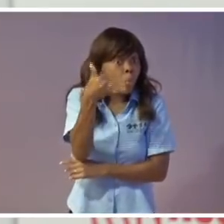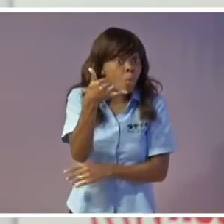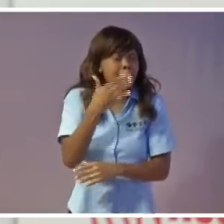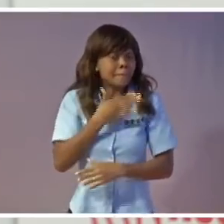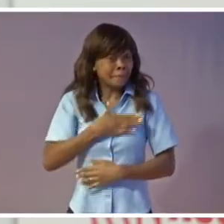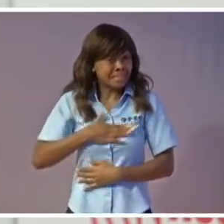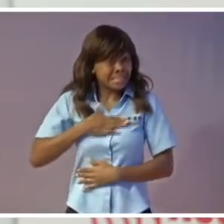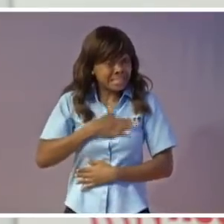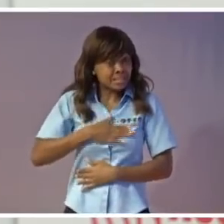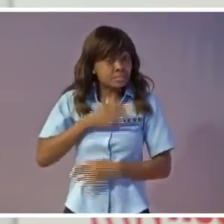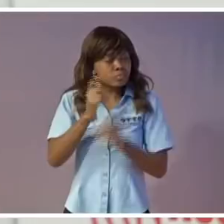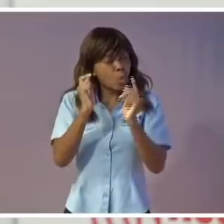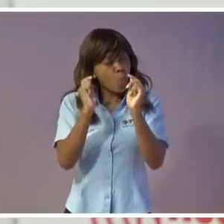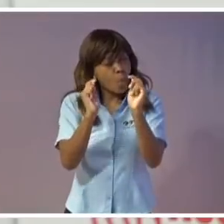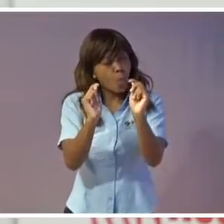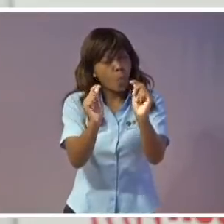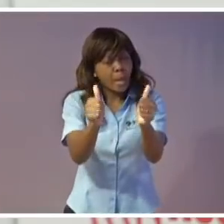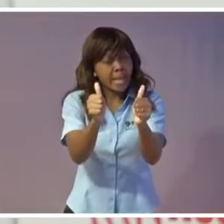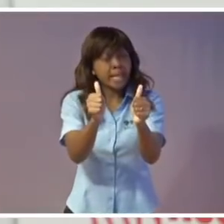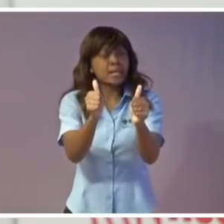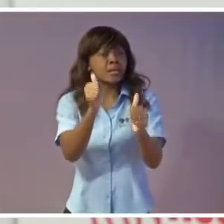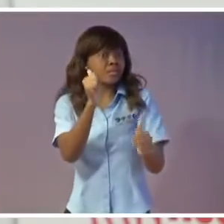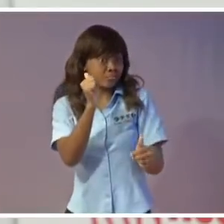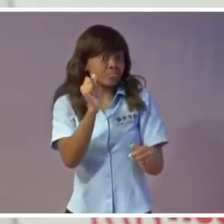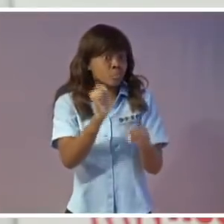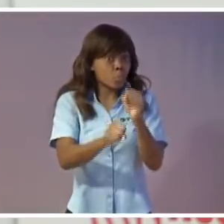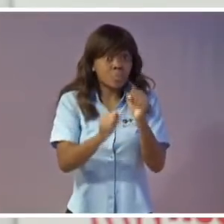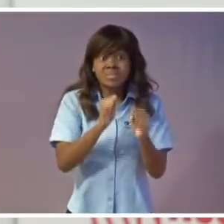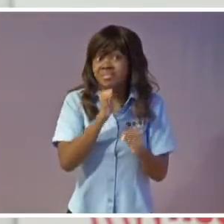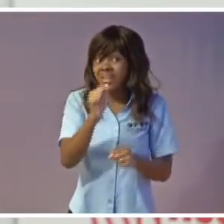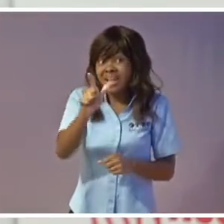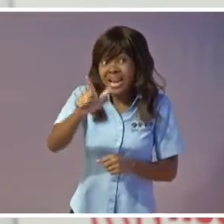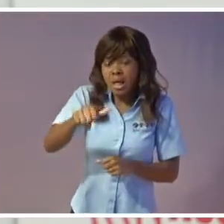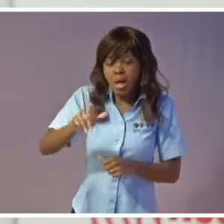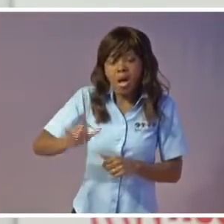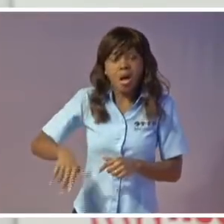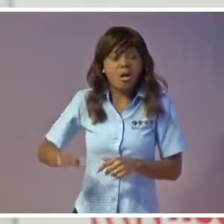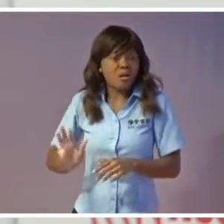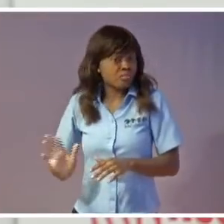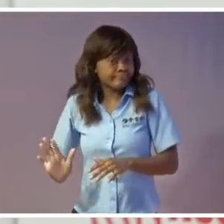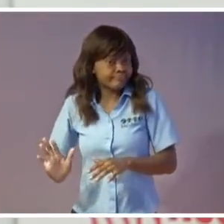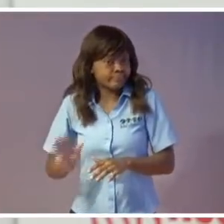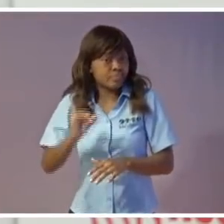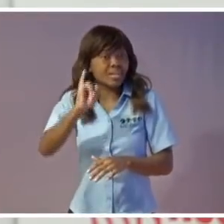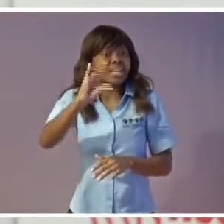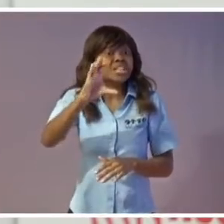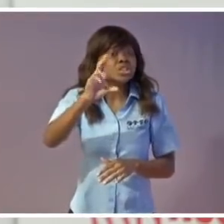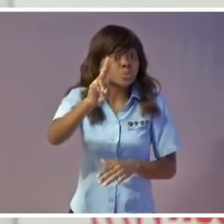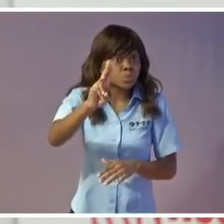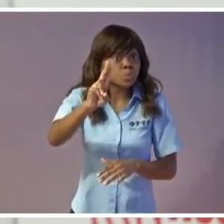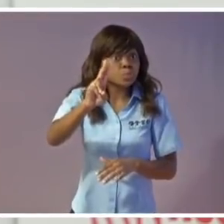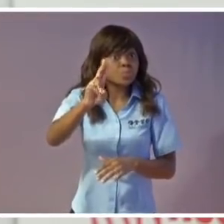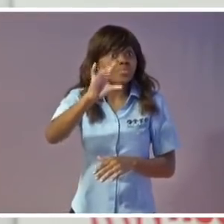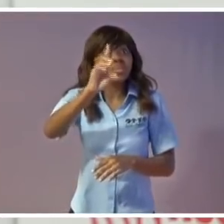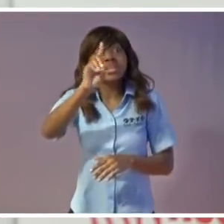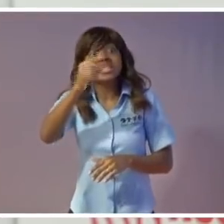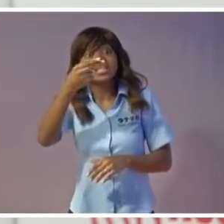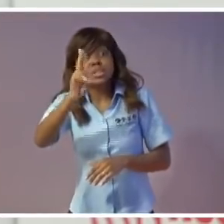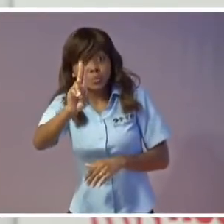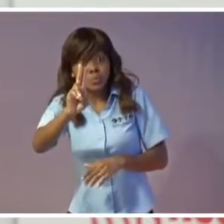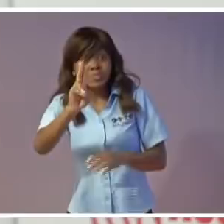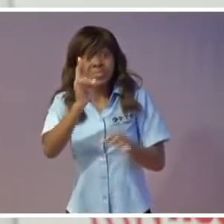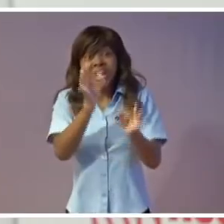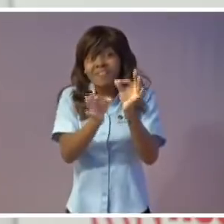HDU level care beds and all the supporting resources. We also predict an increased number